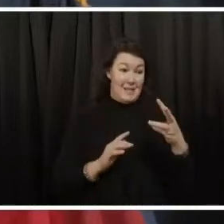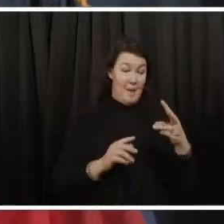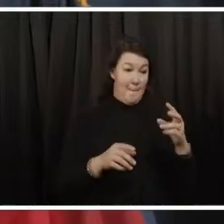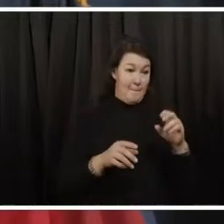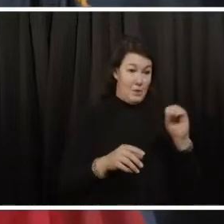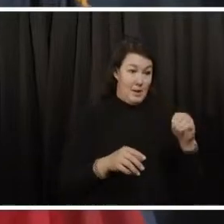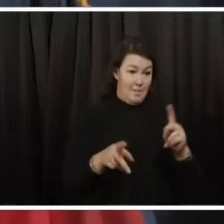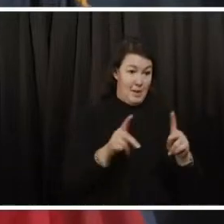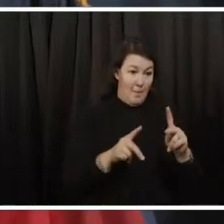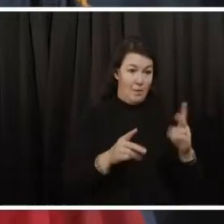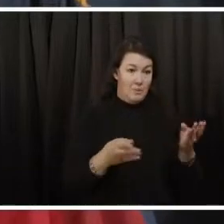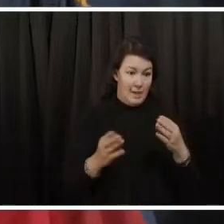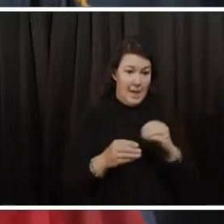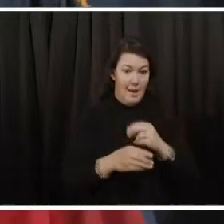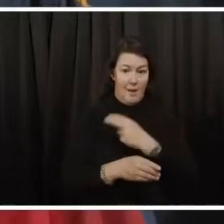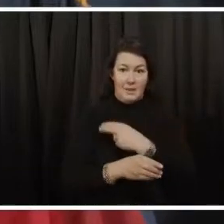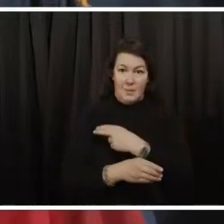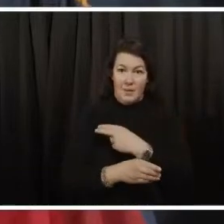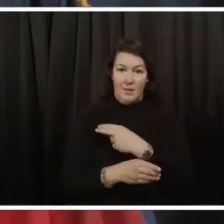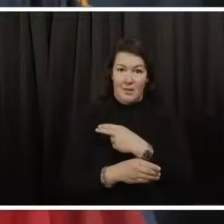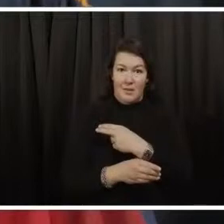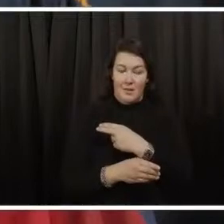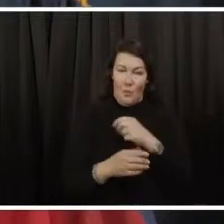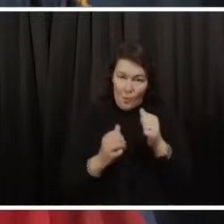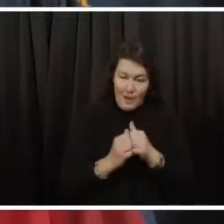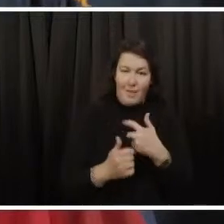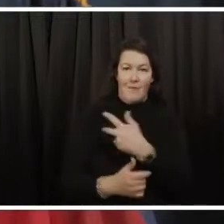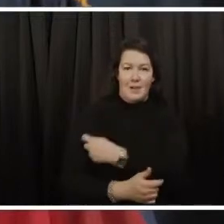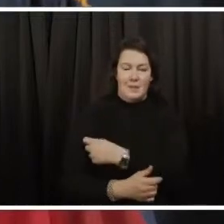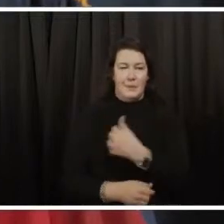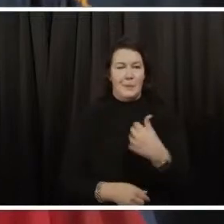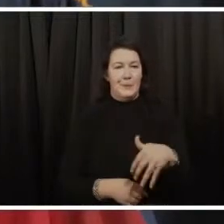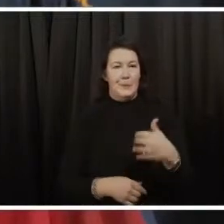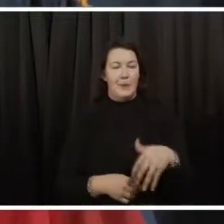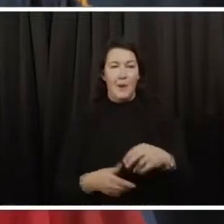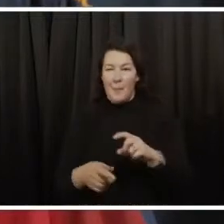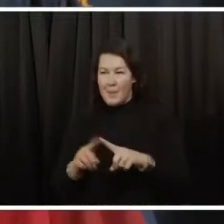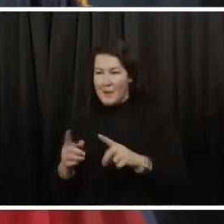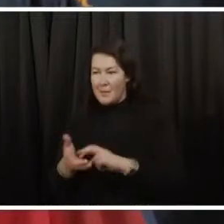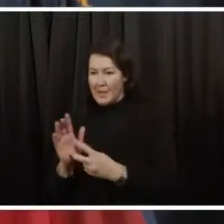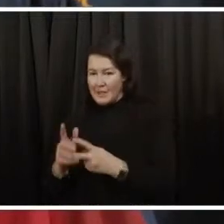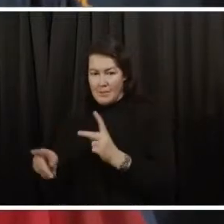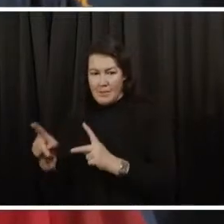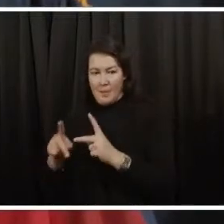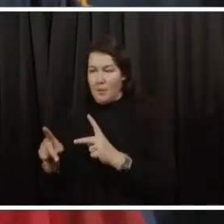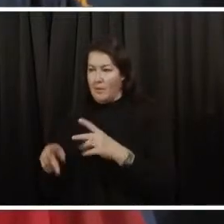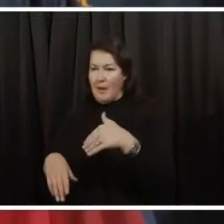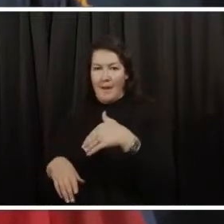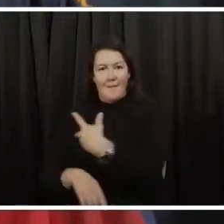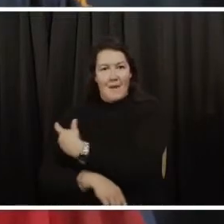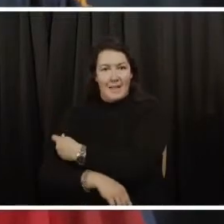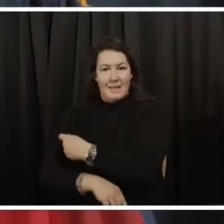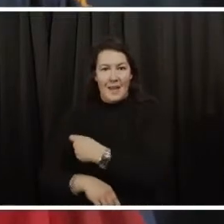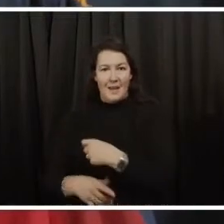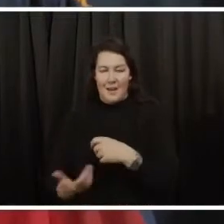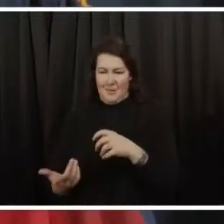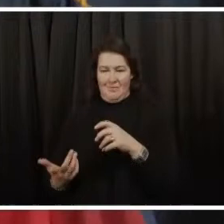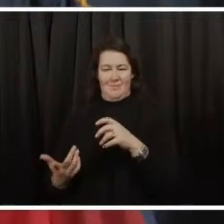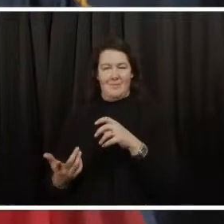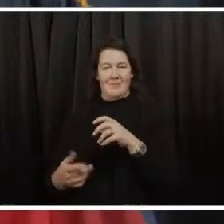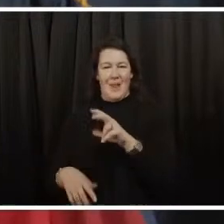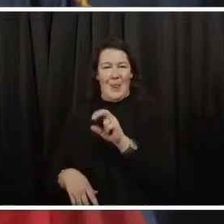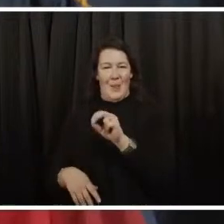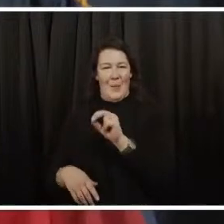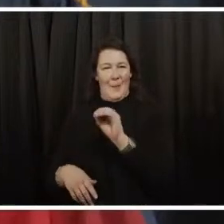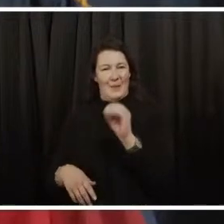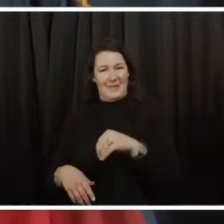of the population that's over 83% of the hospitalizations. In addition, the unvaccinated have worse